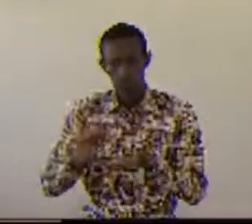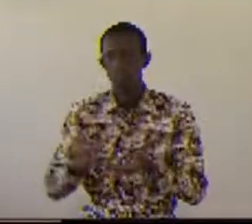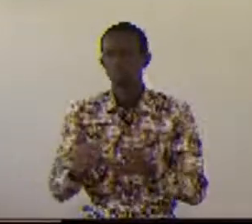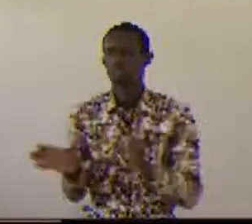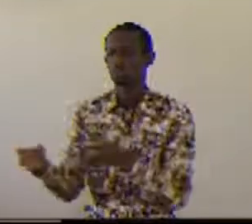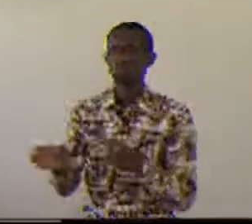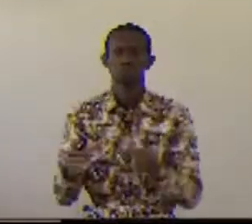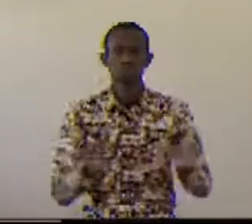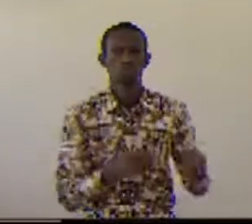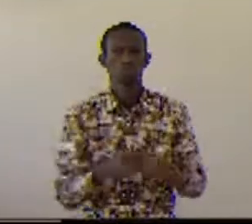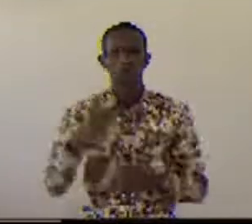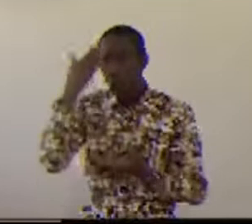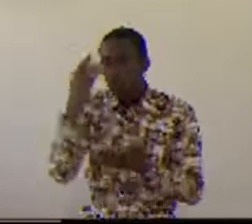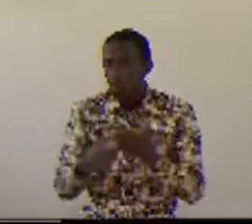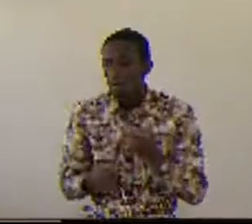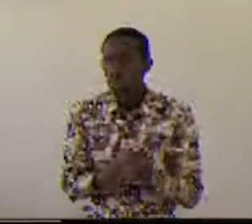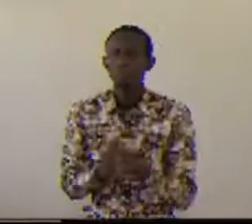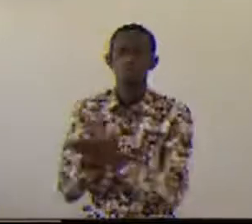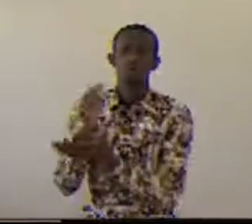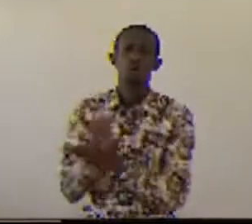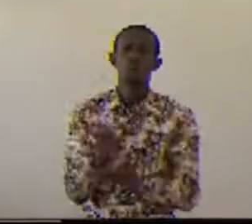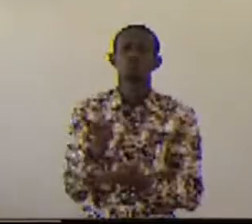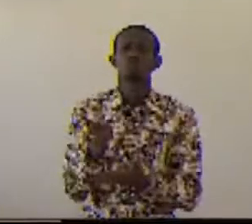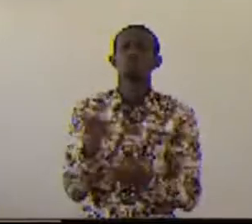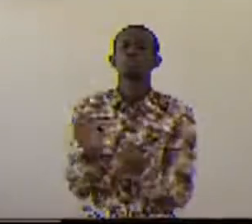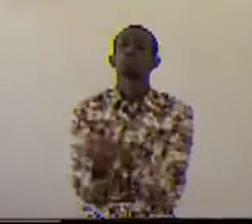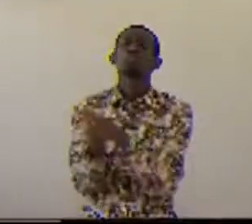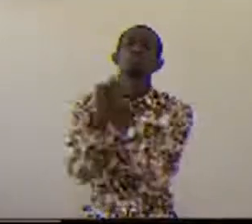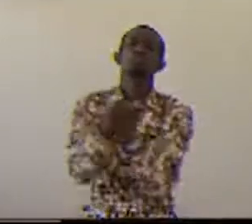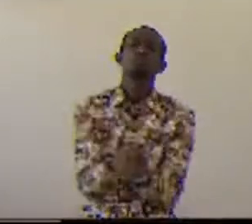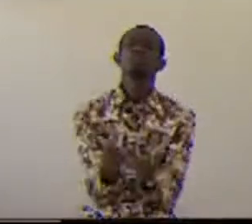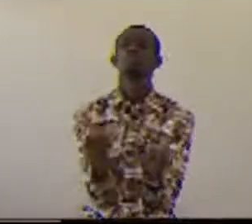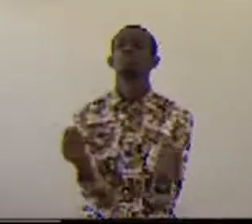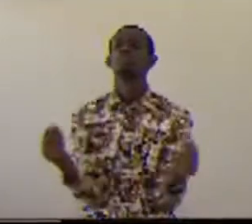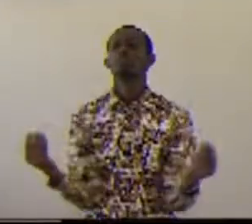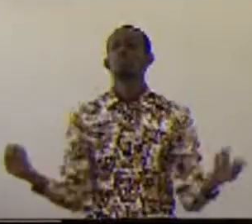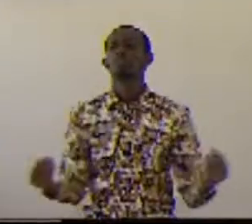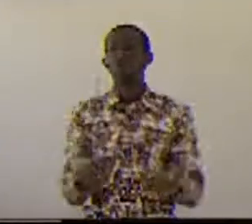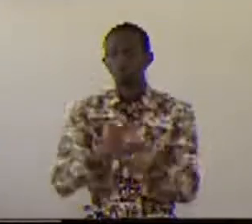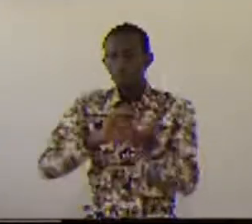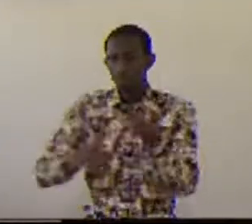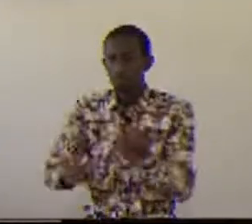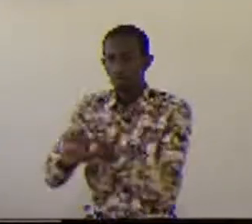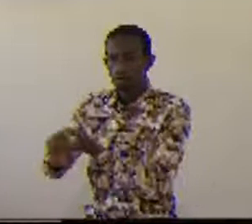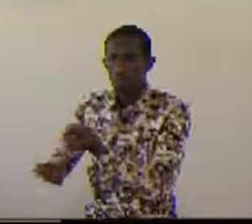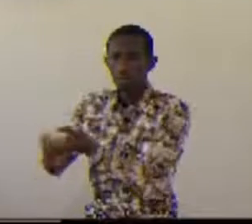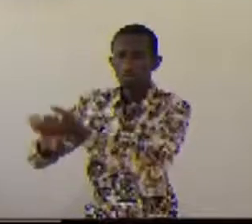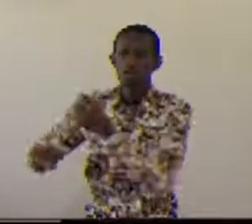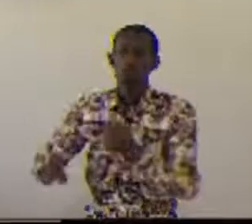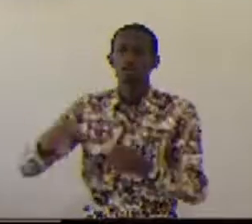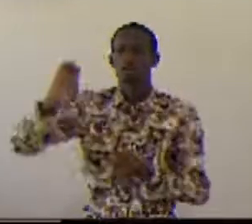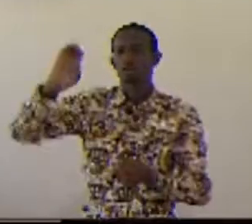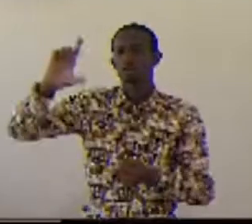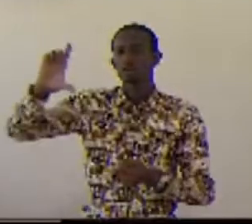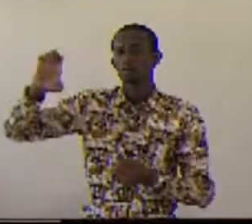becoming very easy to lose the electron. So in summary, about the metallic character, it's that. That is